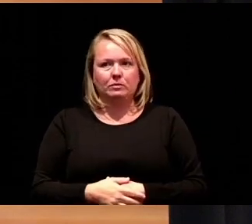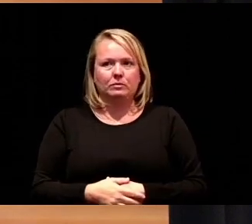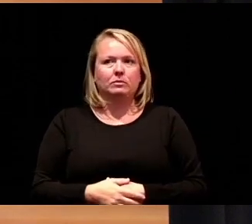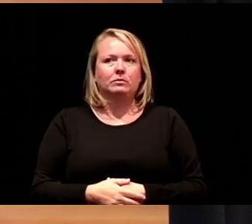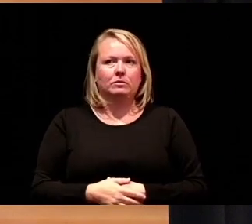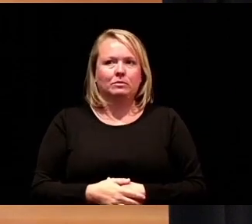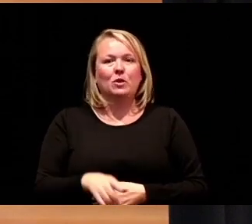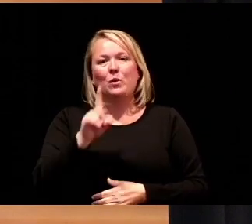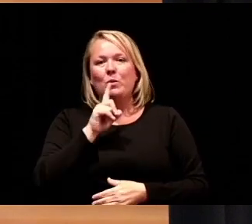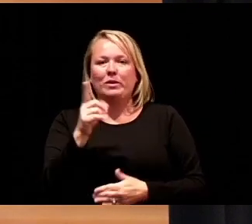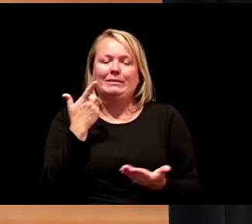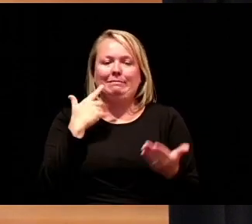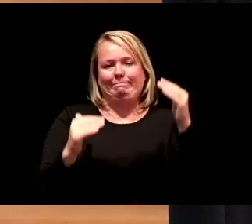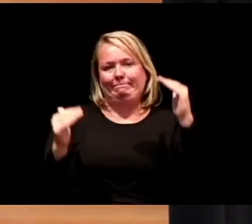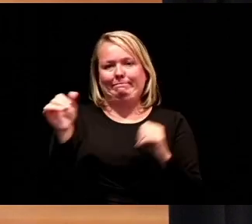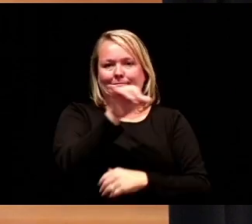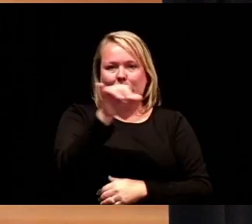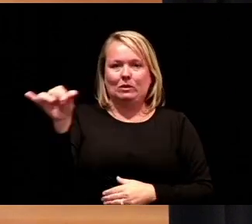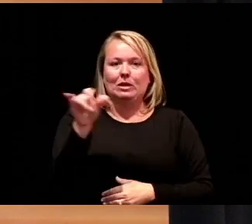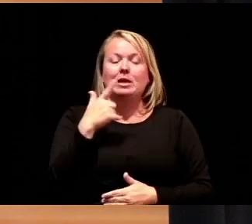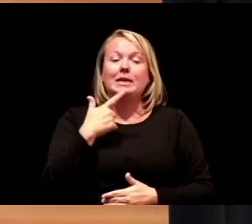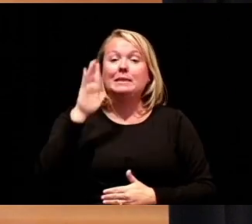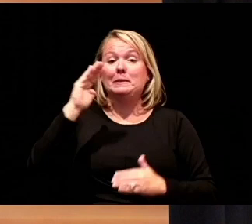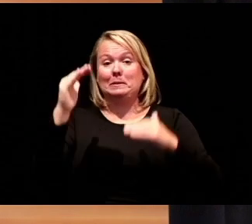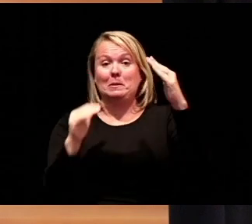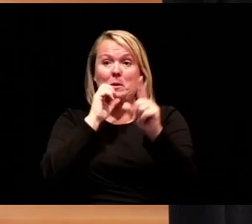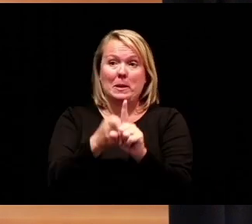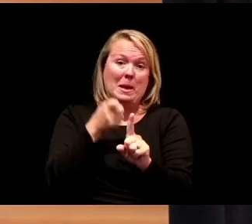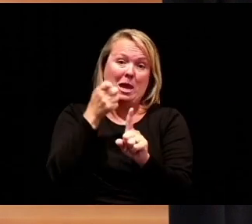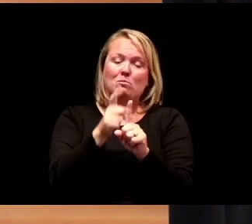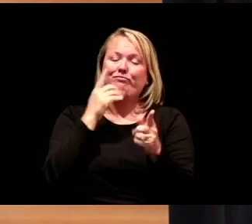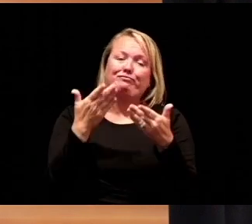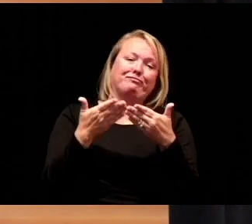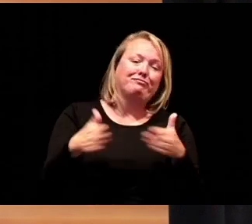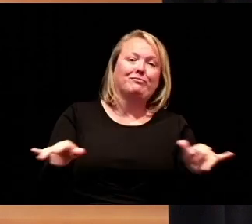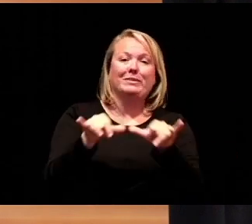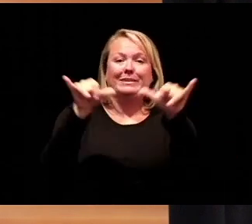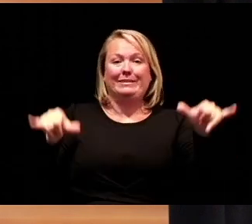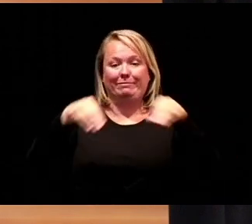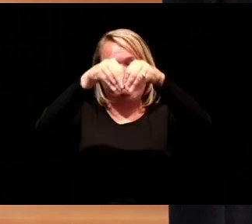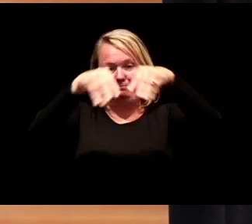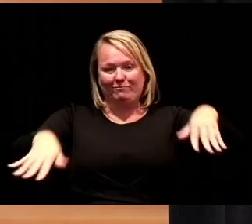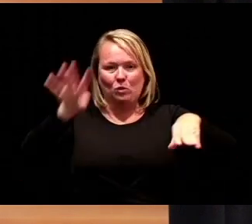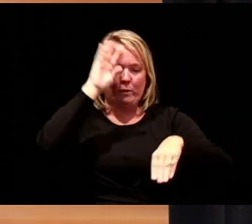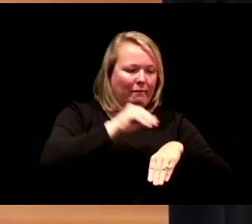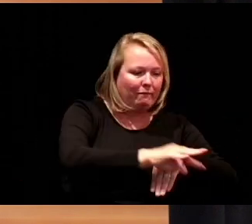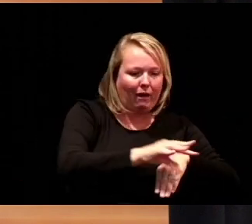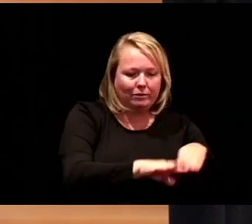clear. Recognition of disparate impact liability under the Fair Housing Act also plays a role in uncovering discriminatory